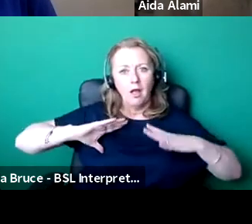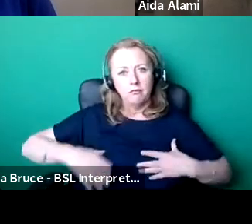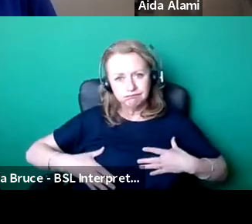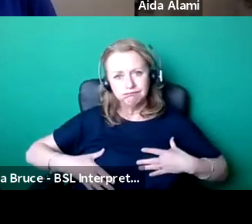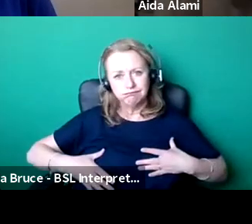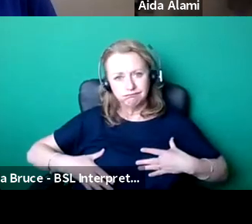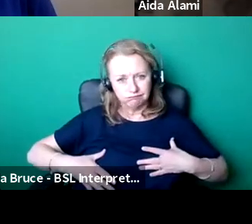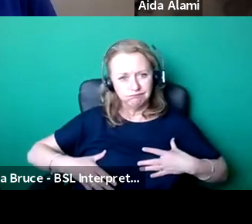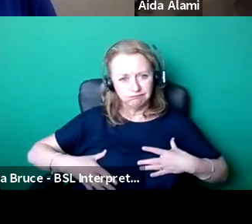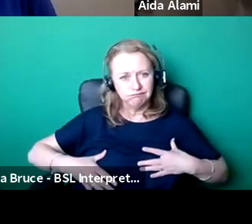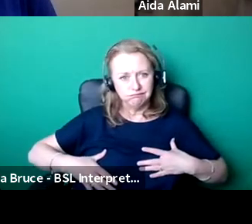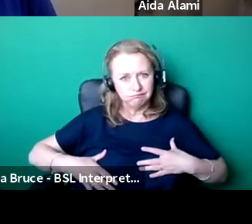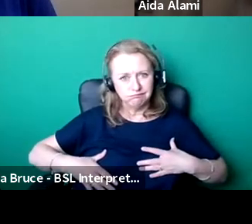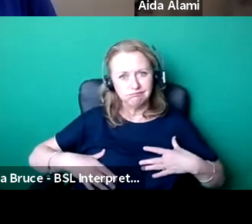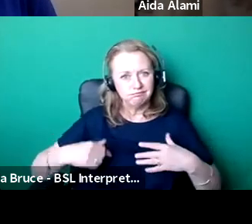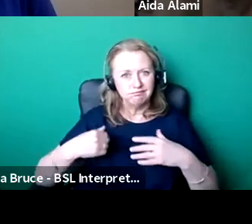from covering the